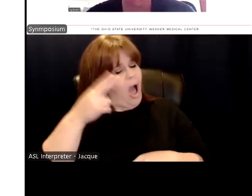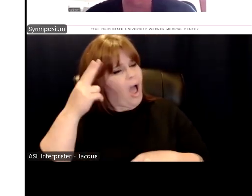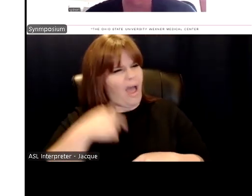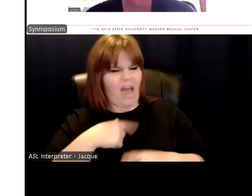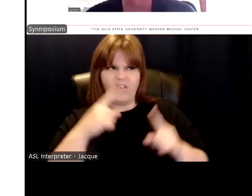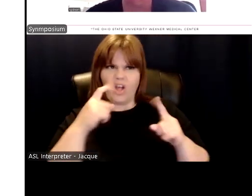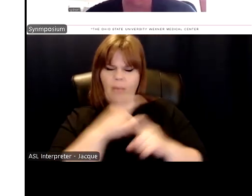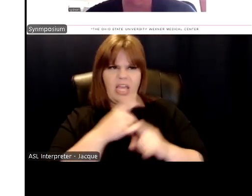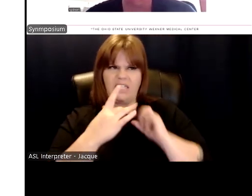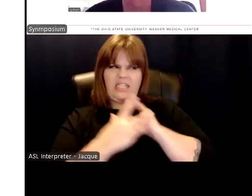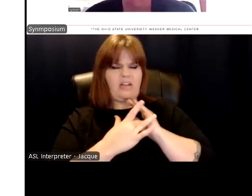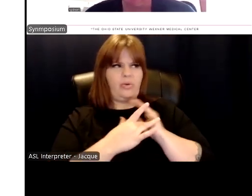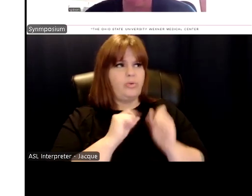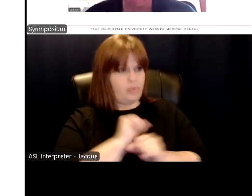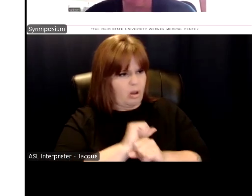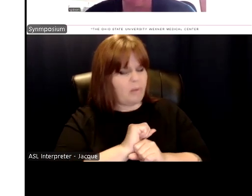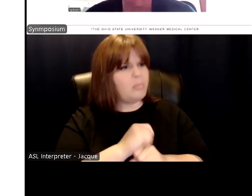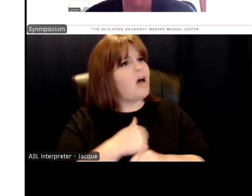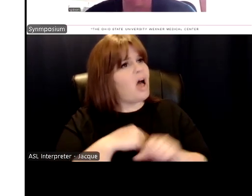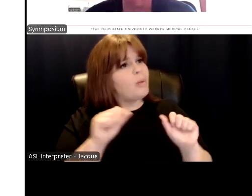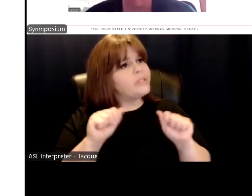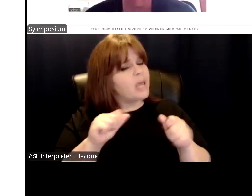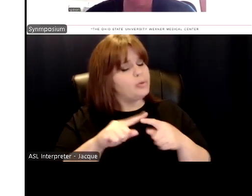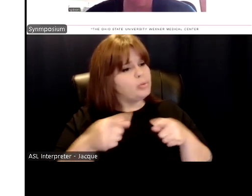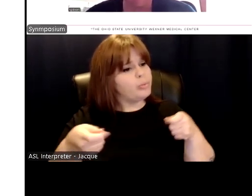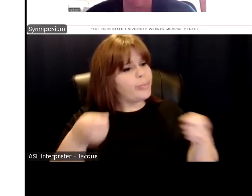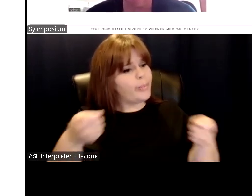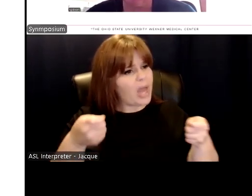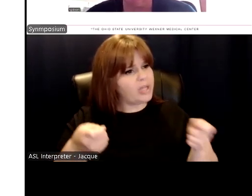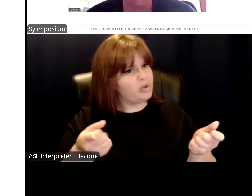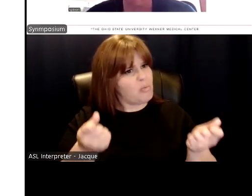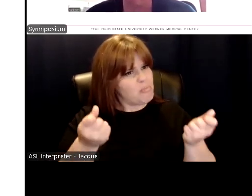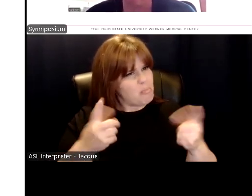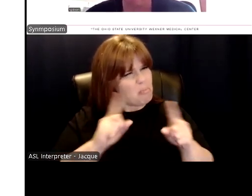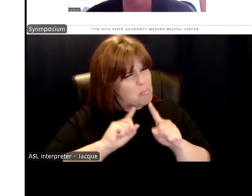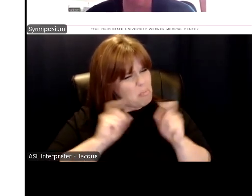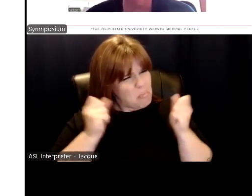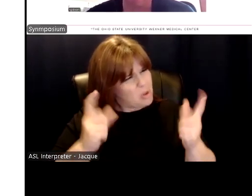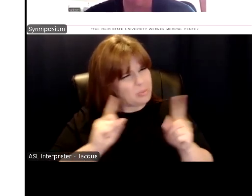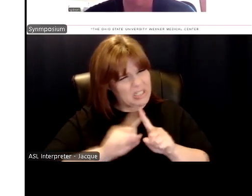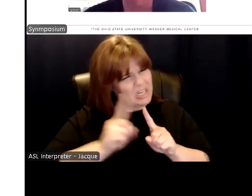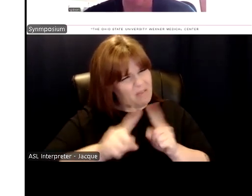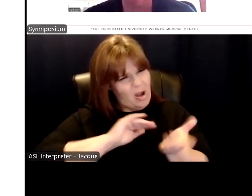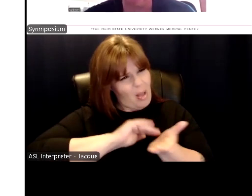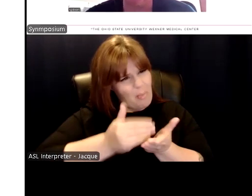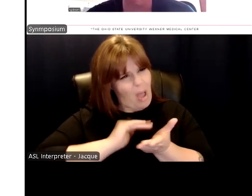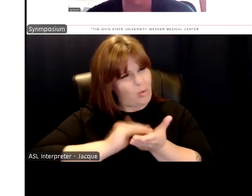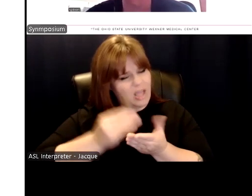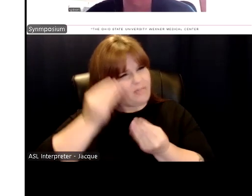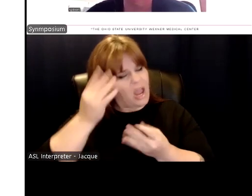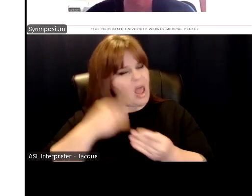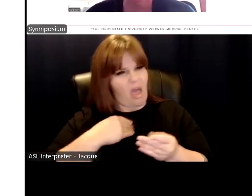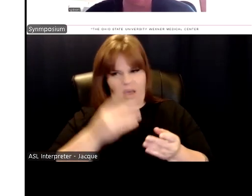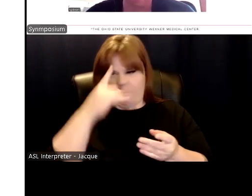technical job, and I was able to manage multiple amounts of data. I had memories of